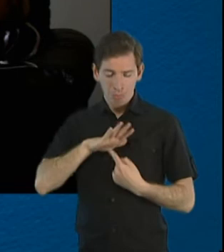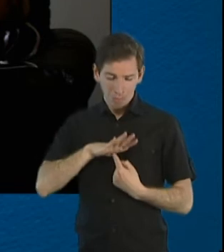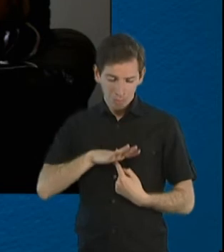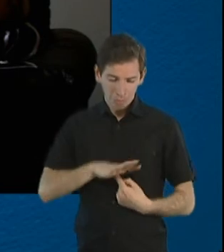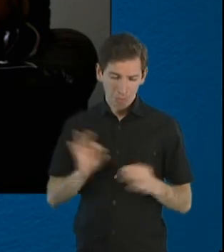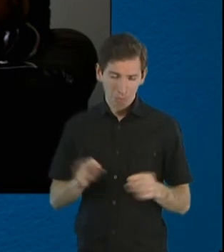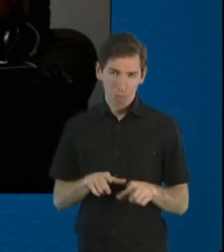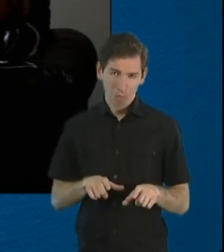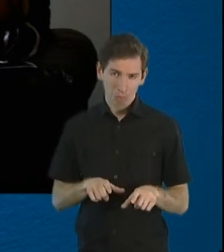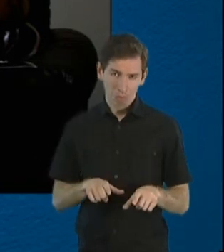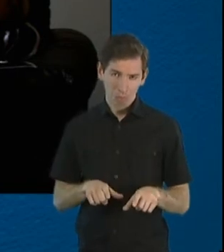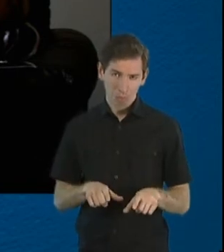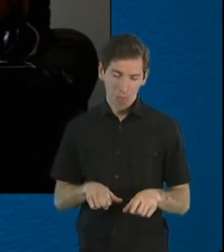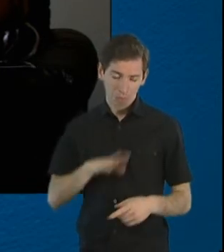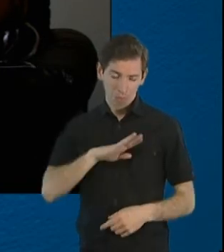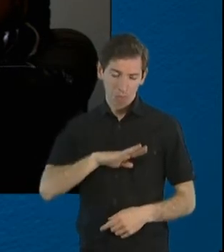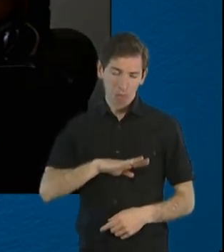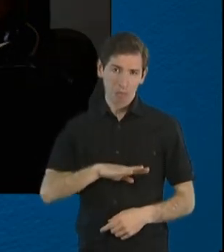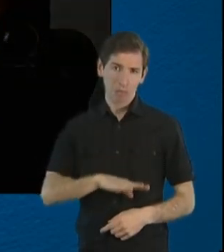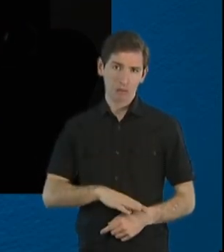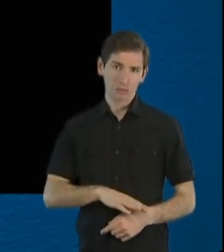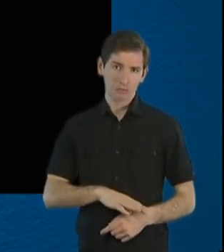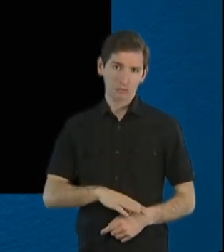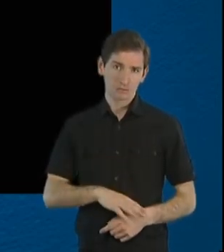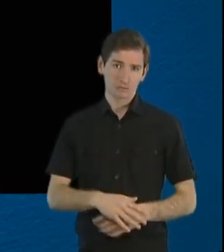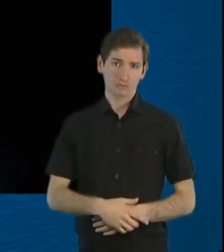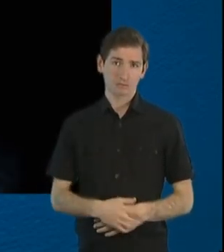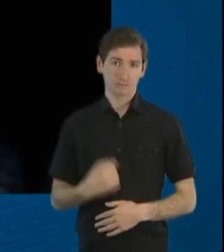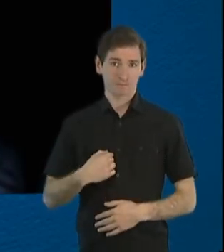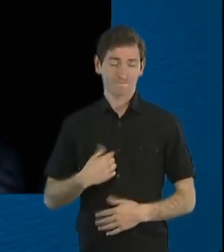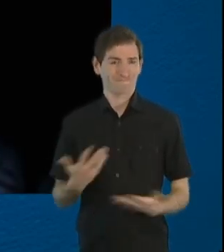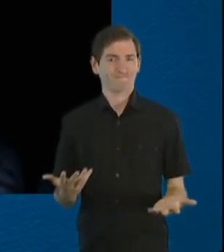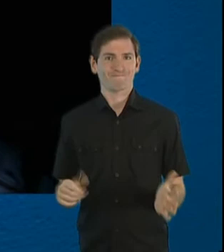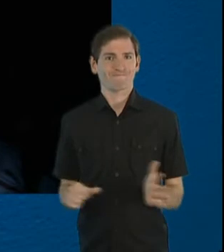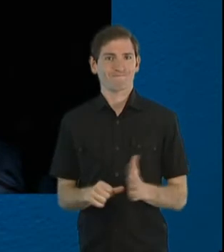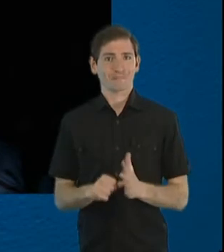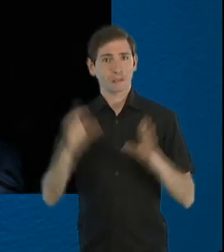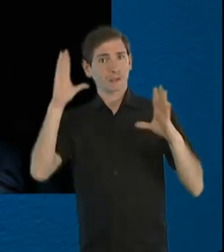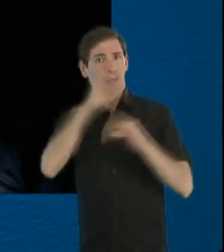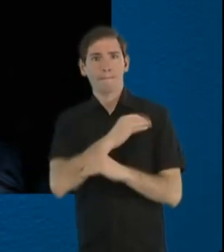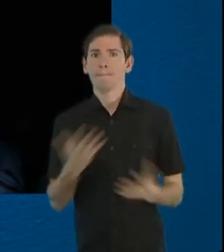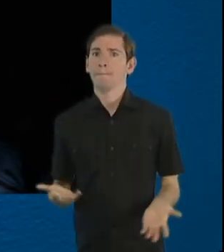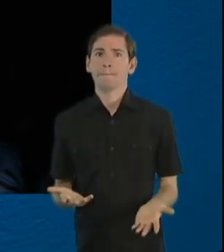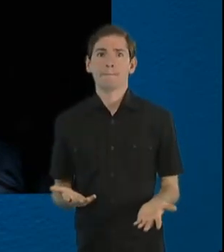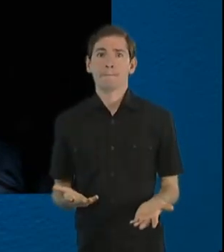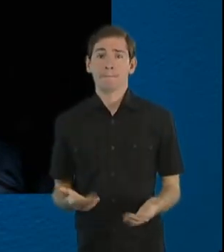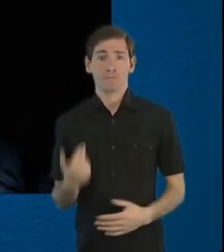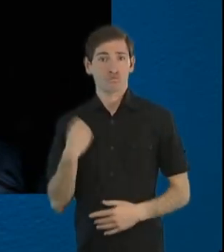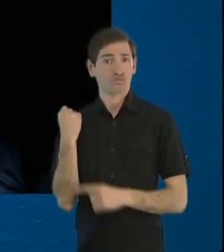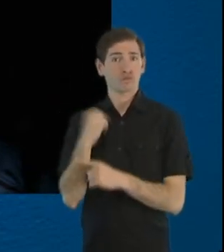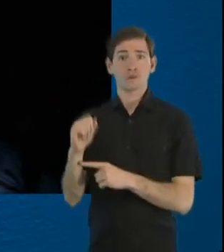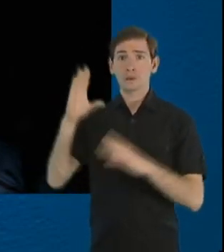and listening to depressing music. I couldn't sleep, I refused to sleep,